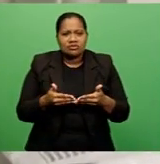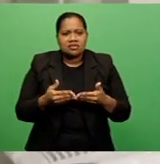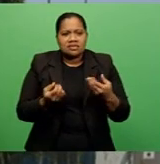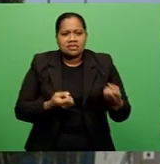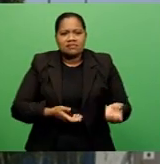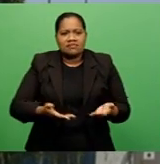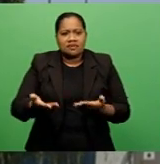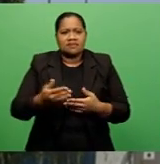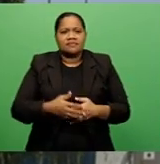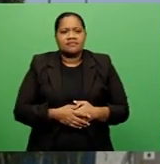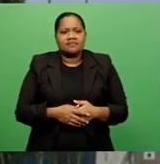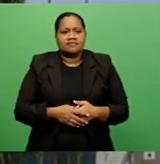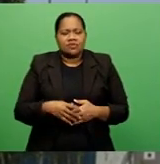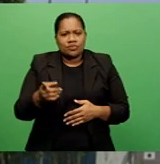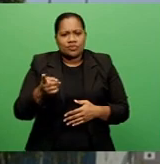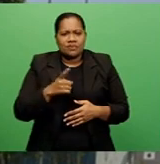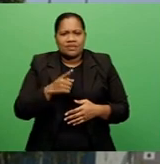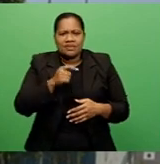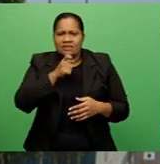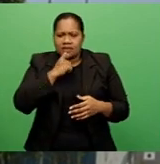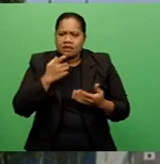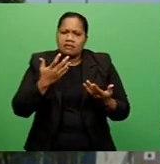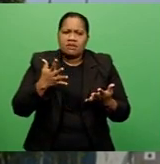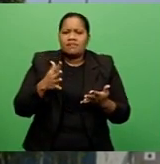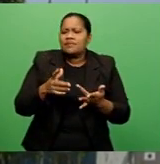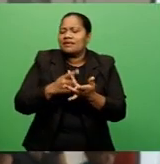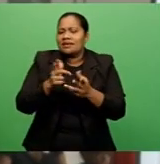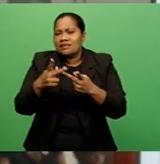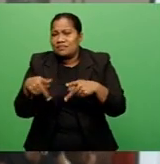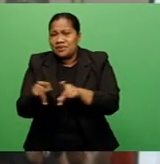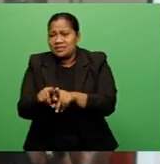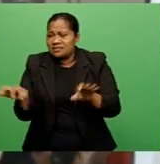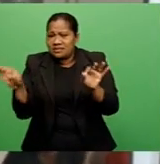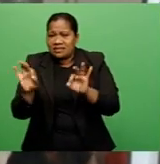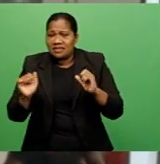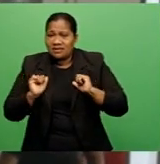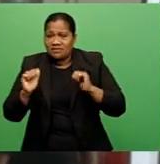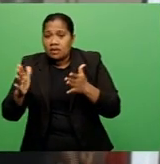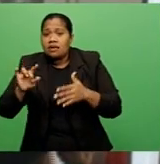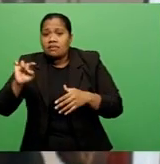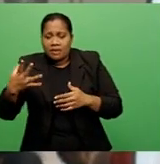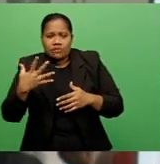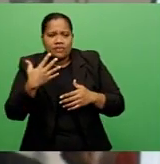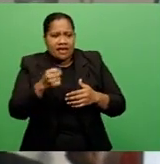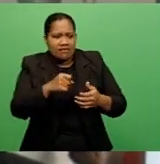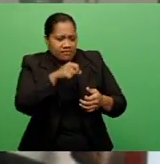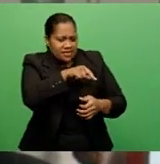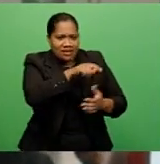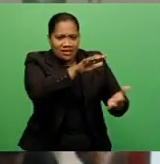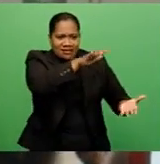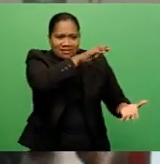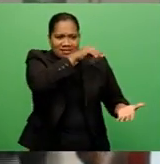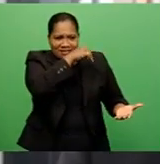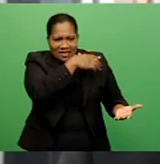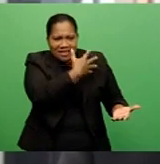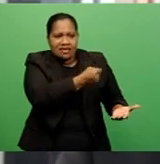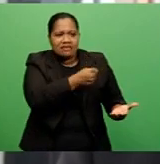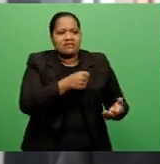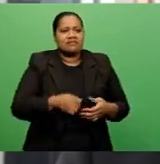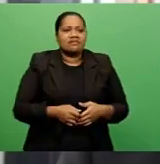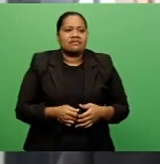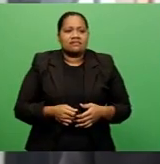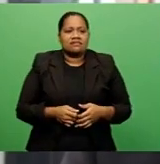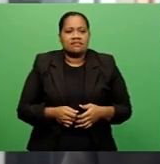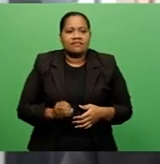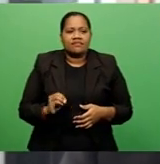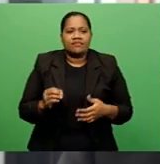currently have. In particular places where they may not be available, even though it's available in the warehouse, then certainly the issue may be the